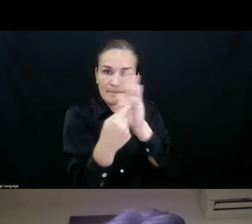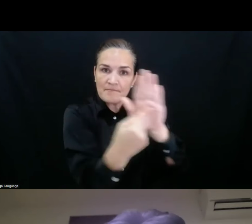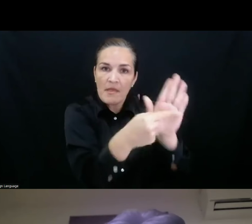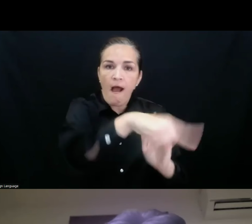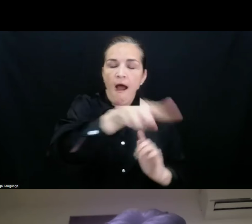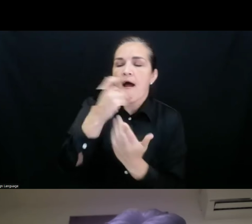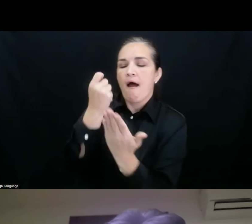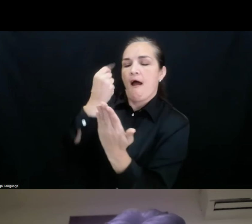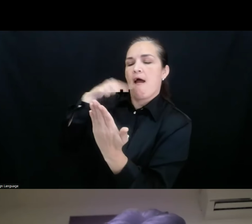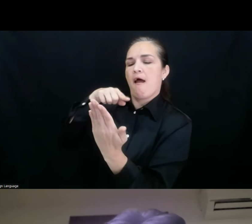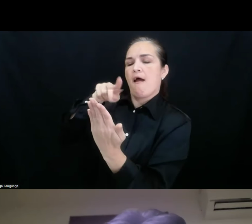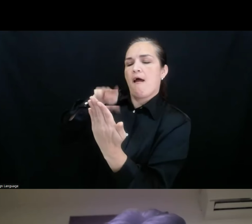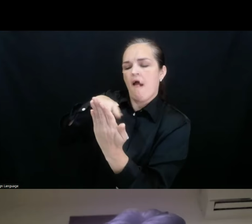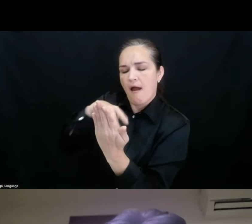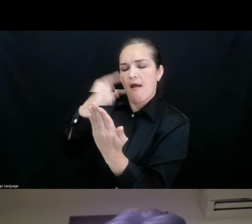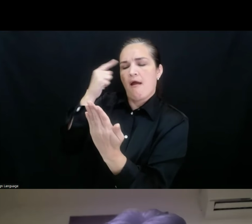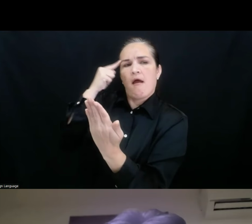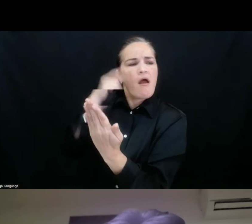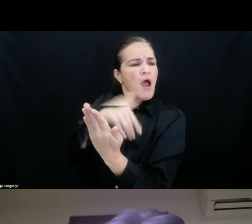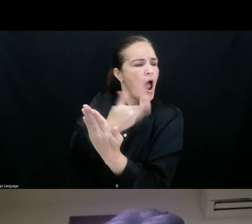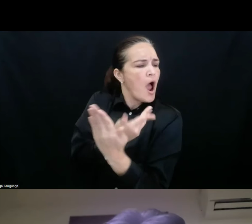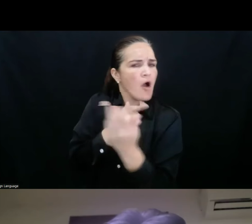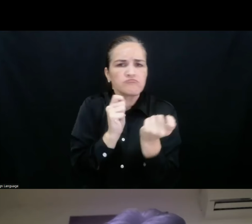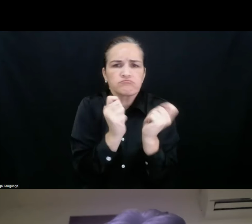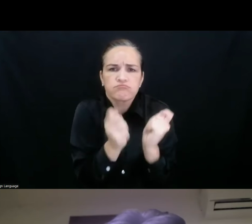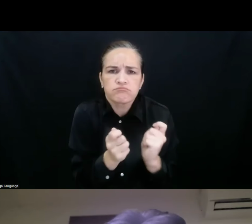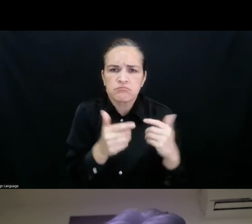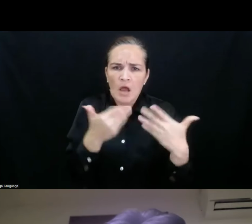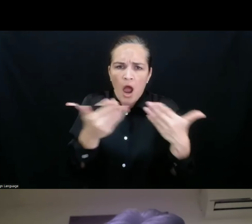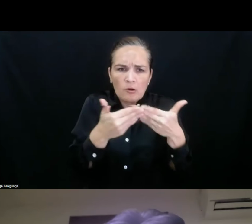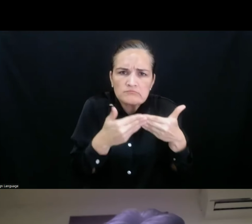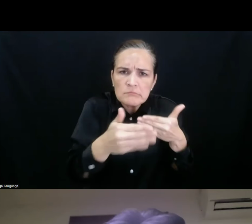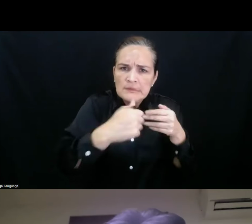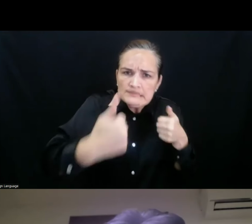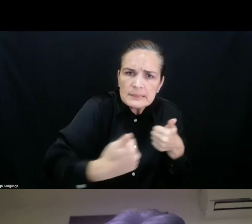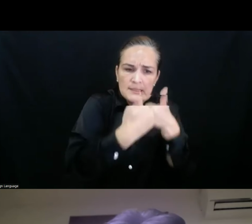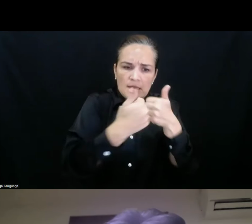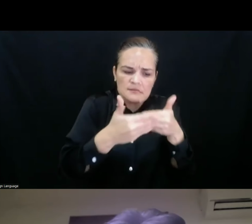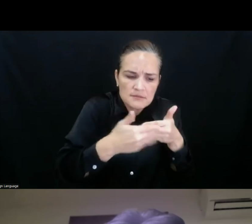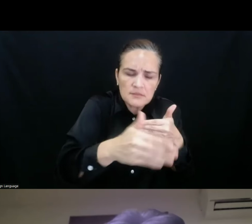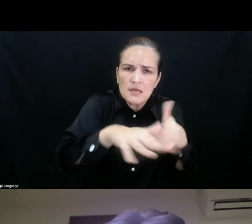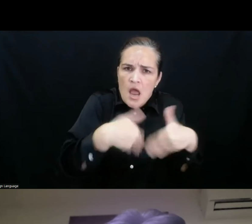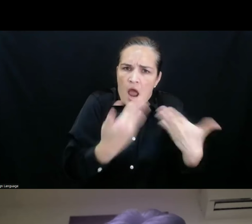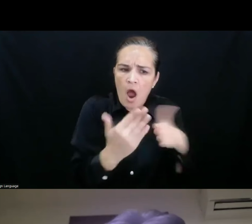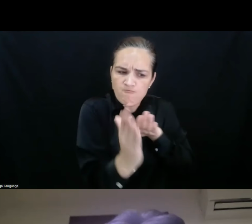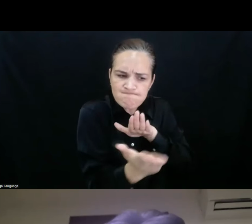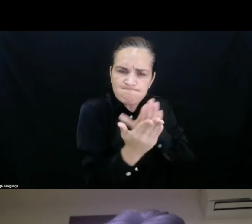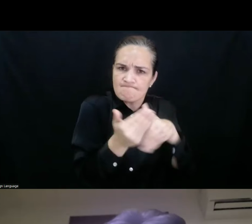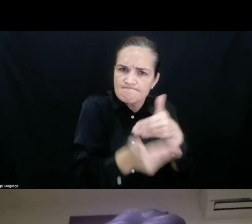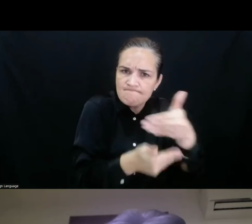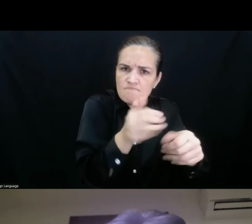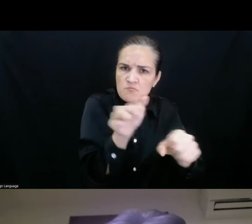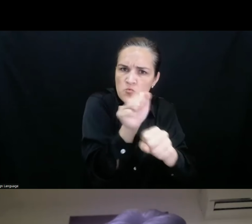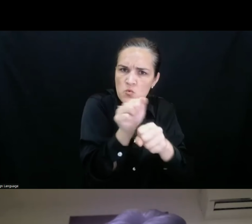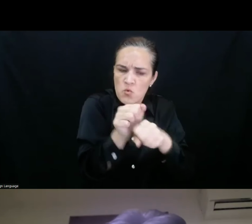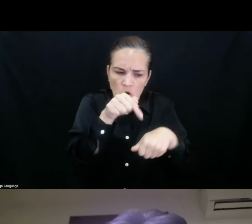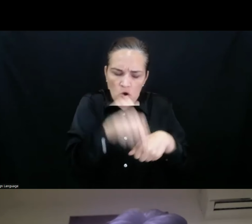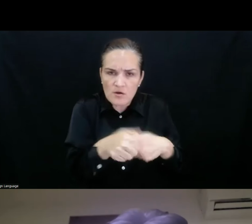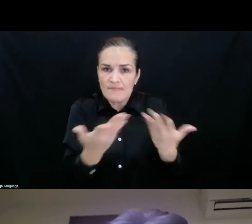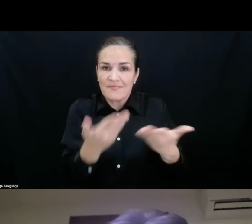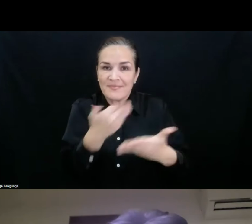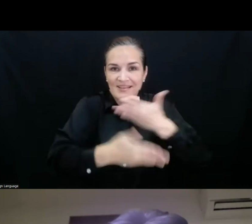have those discussions about the challenges that exist, and also promote the buy-in into this disability inclusion